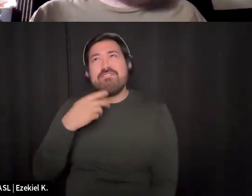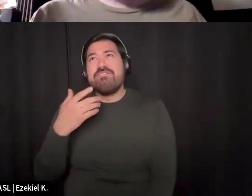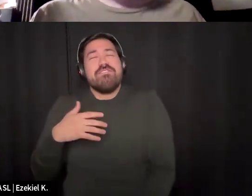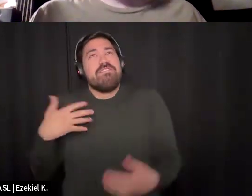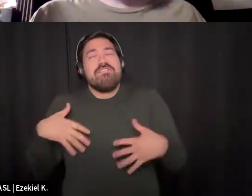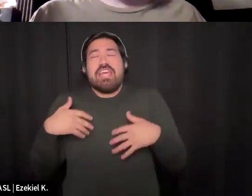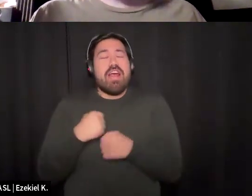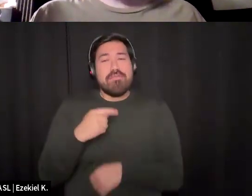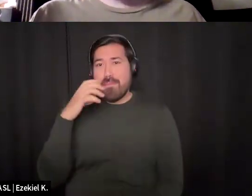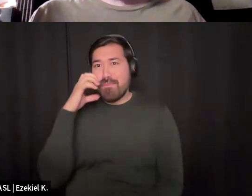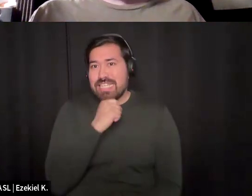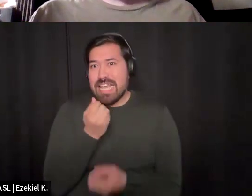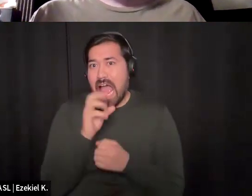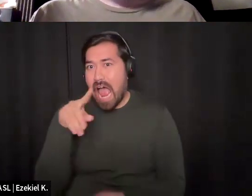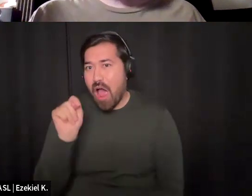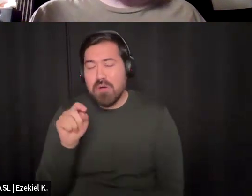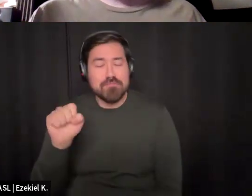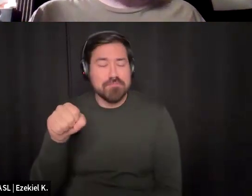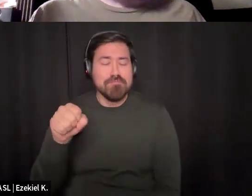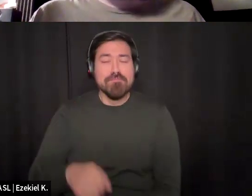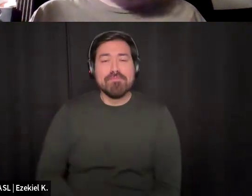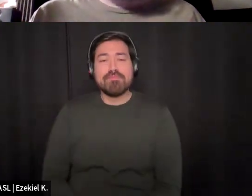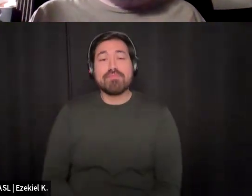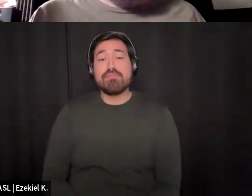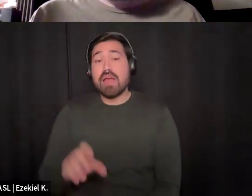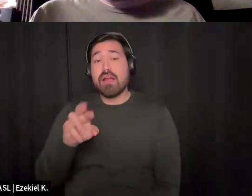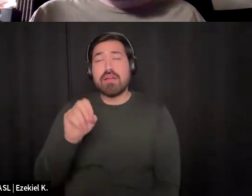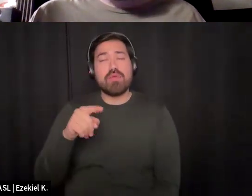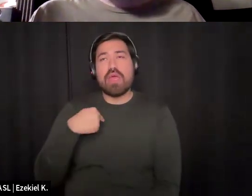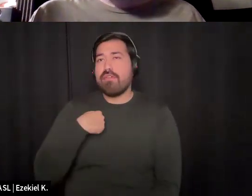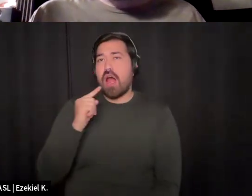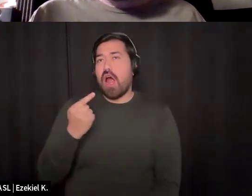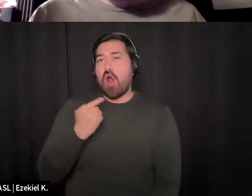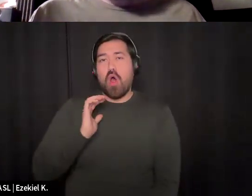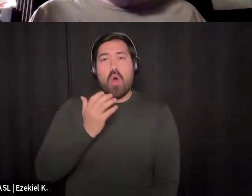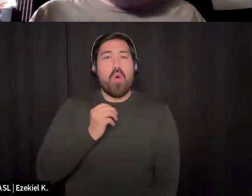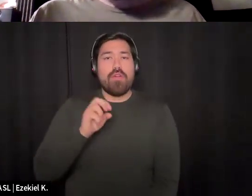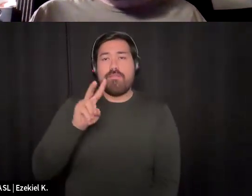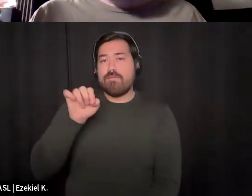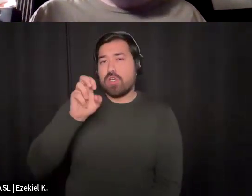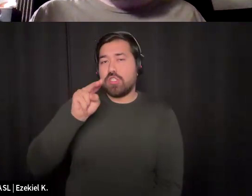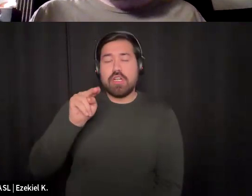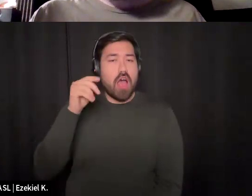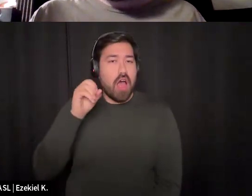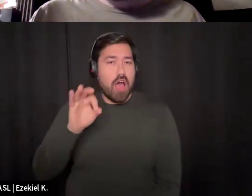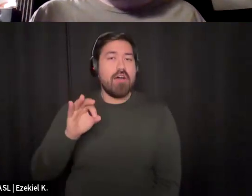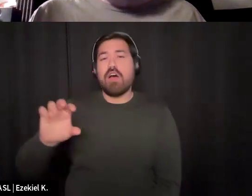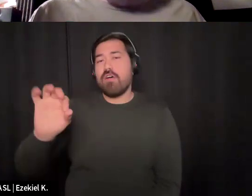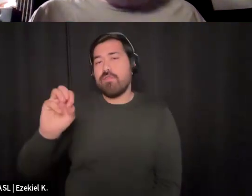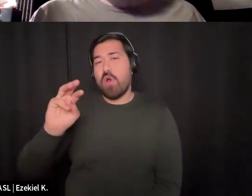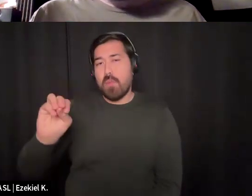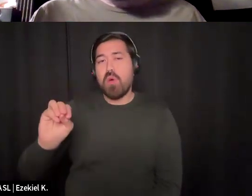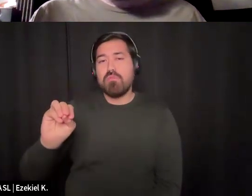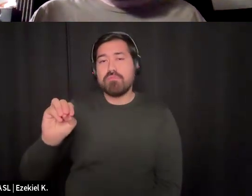not unique, but like it's we have our own version of FOMO and it can be incredibly intense. I